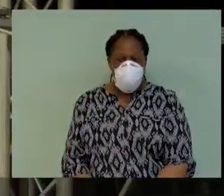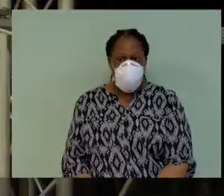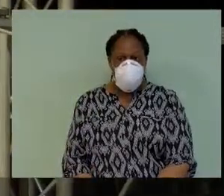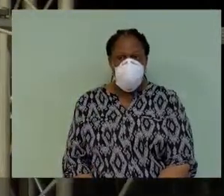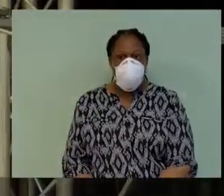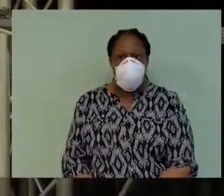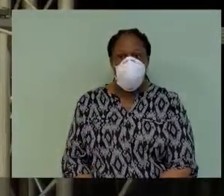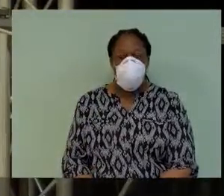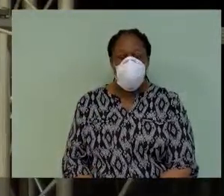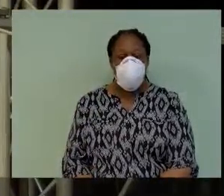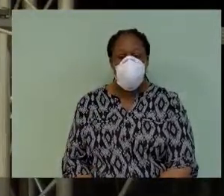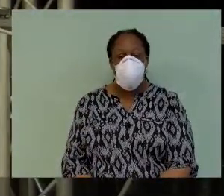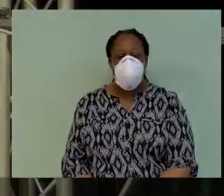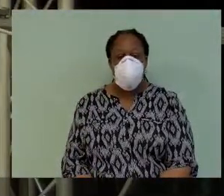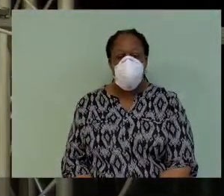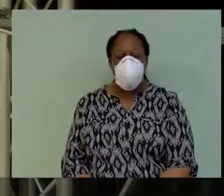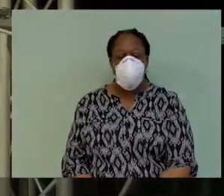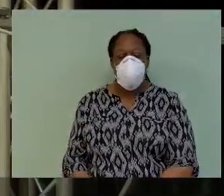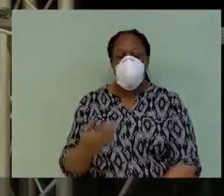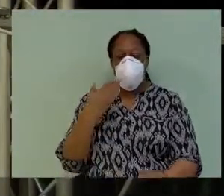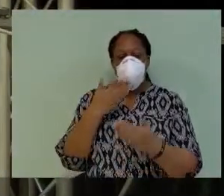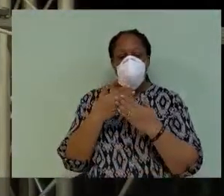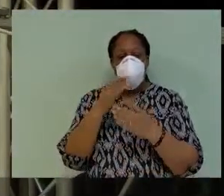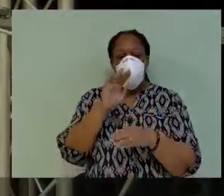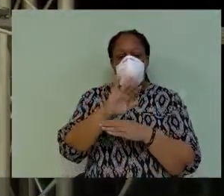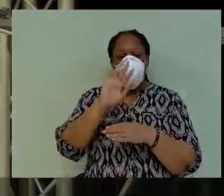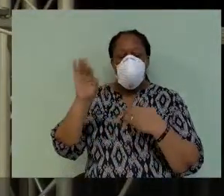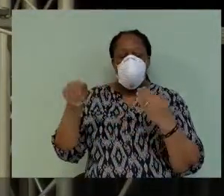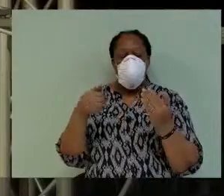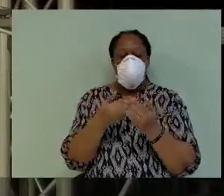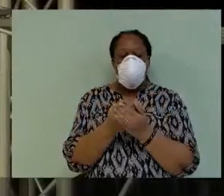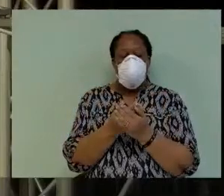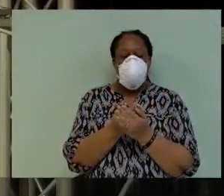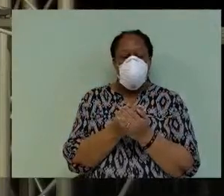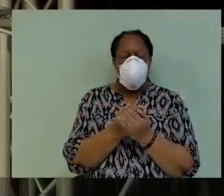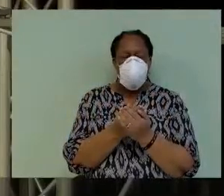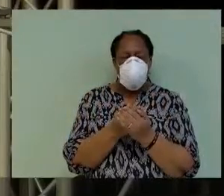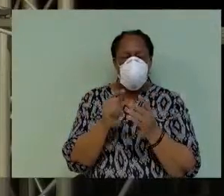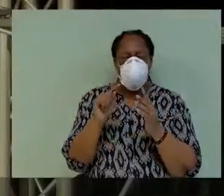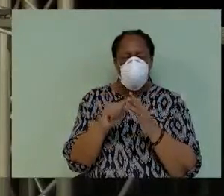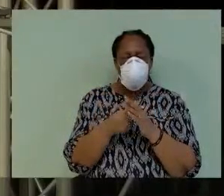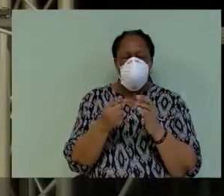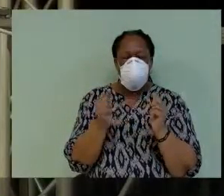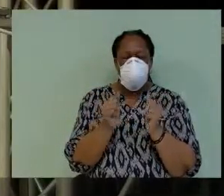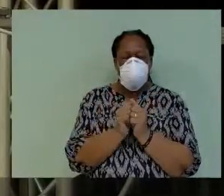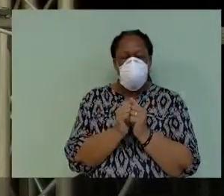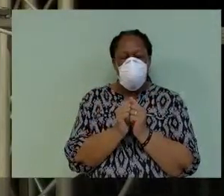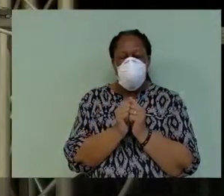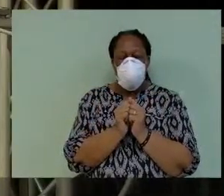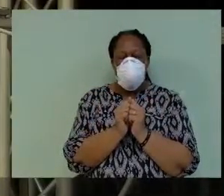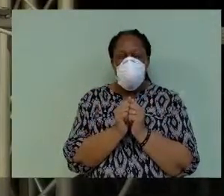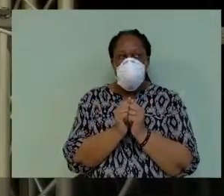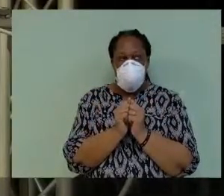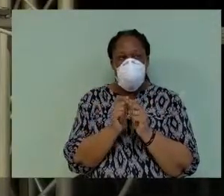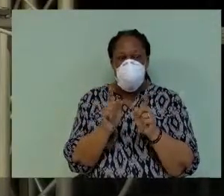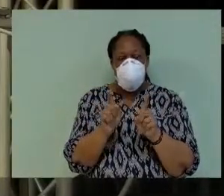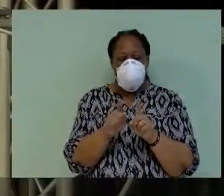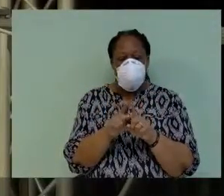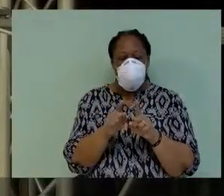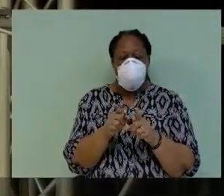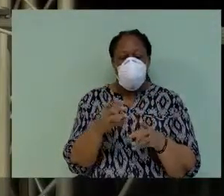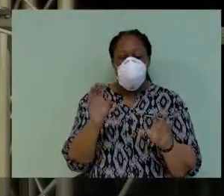Thank you very much, Mr. Williams. A pleasant good afternoon to all. I'll begin my report with the usual